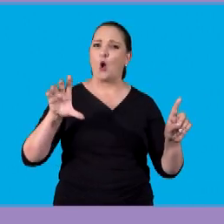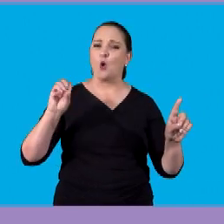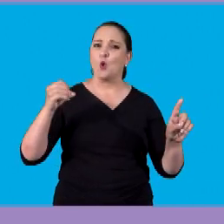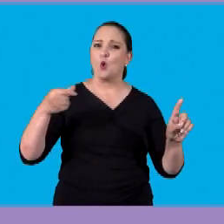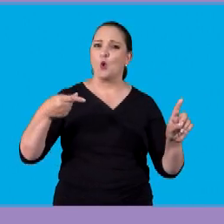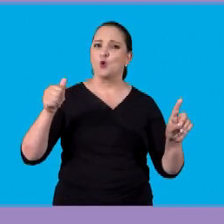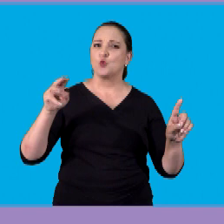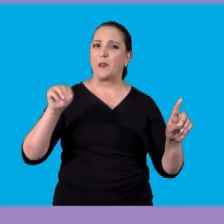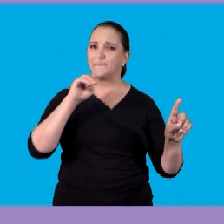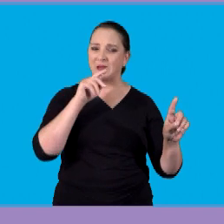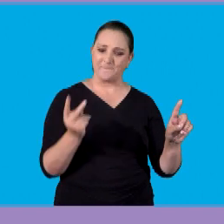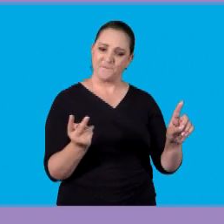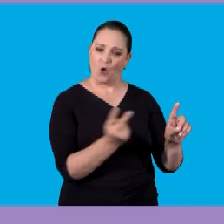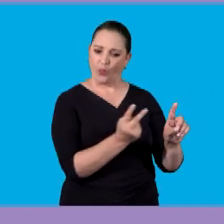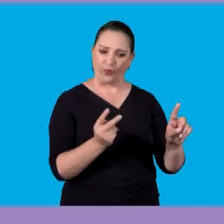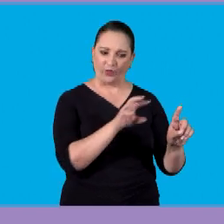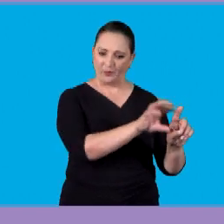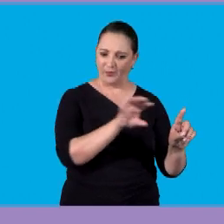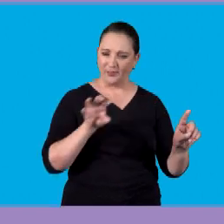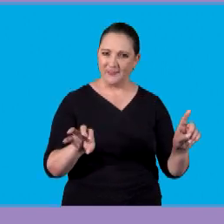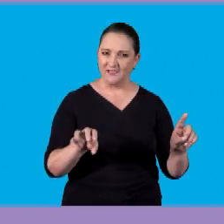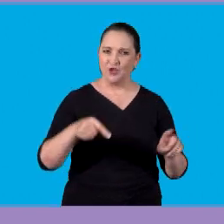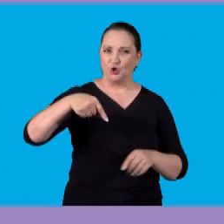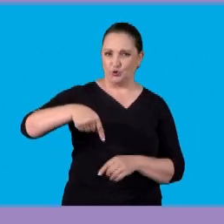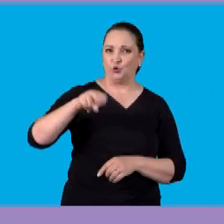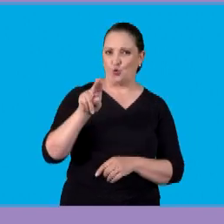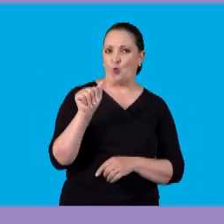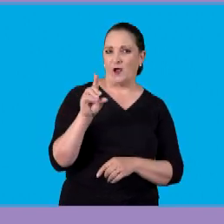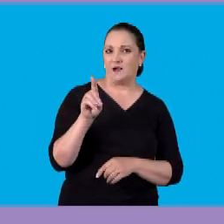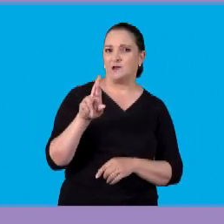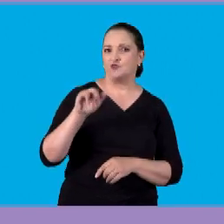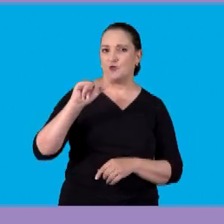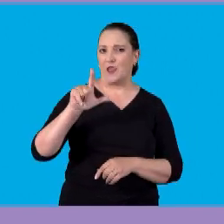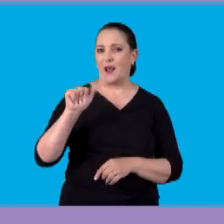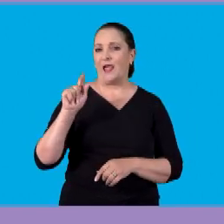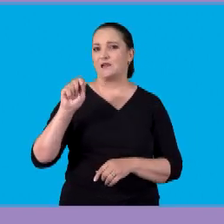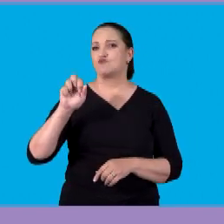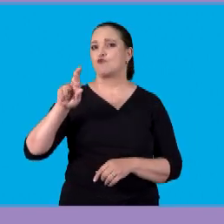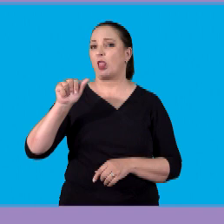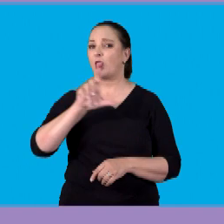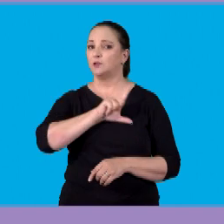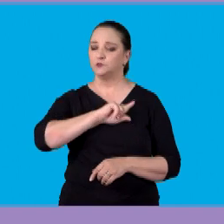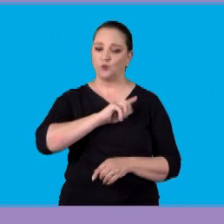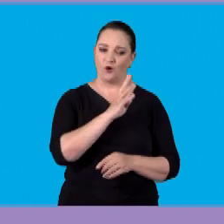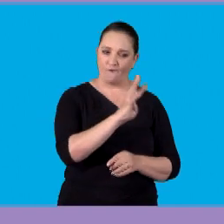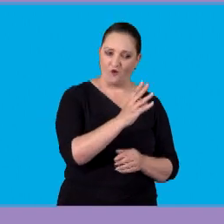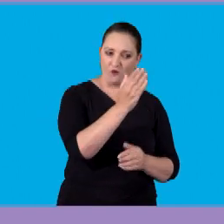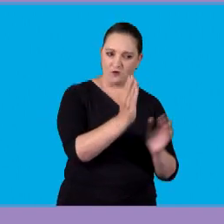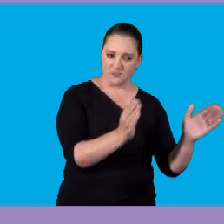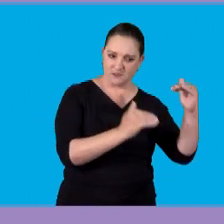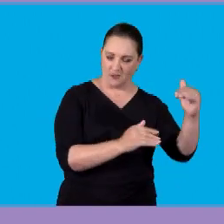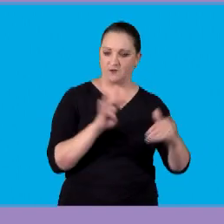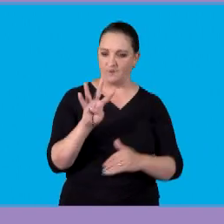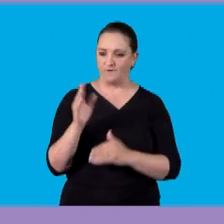both quadrilaterals. So yes, a rhombus is a special kind of